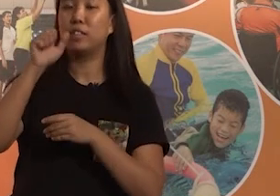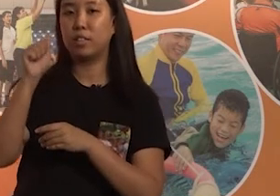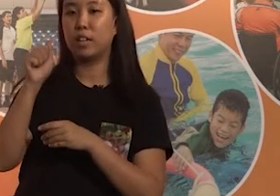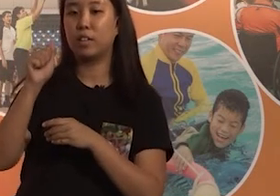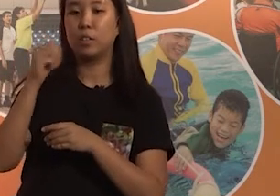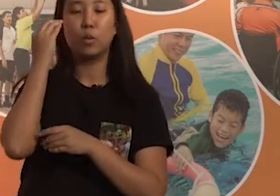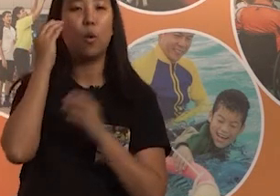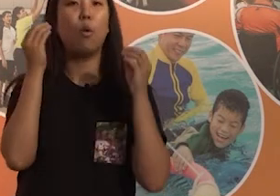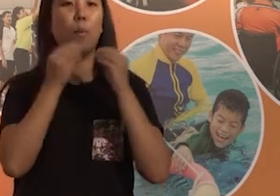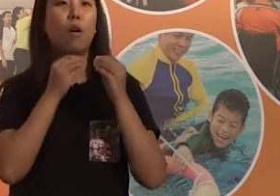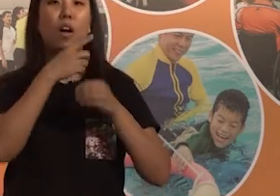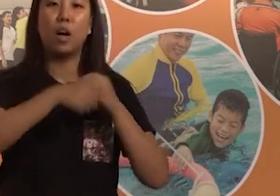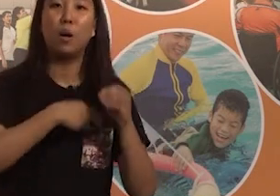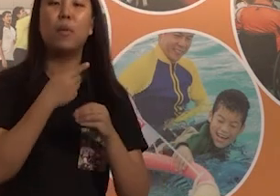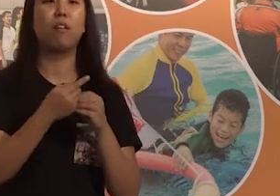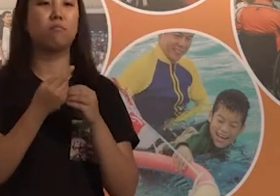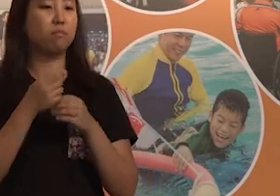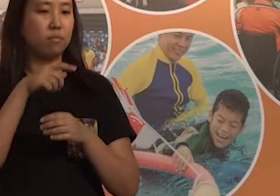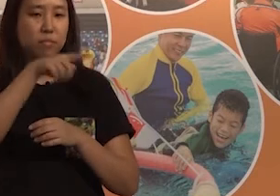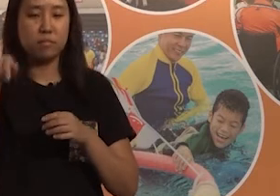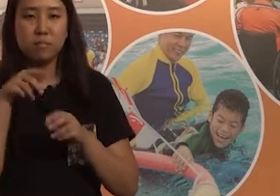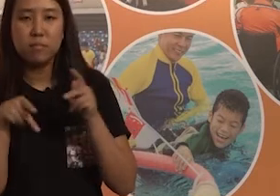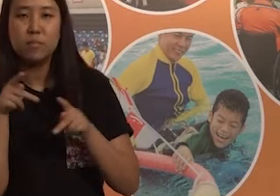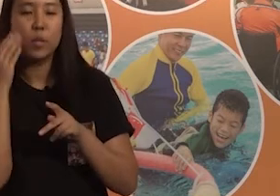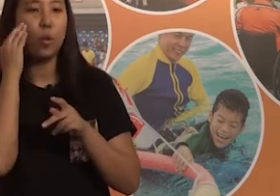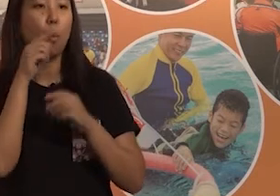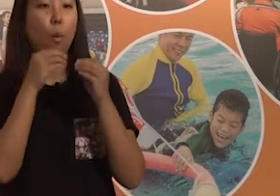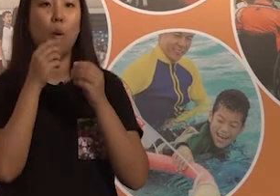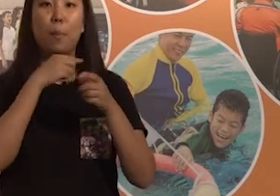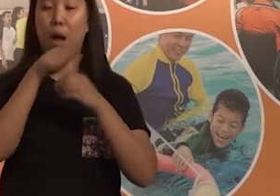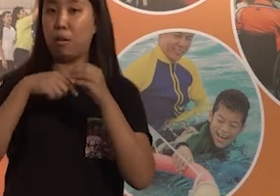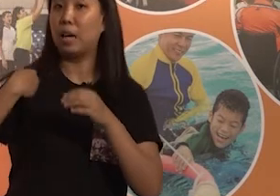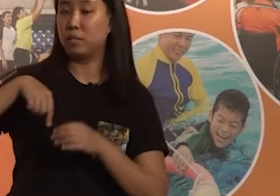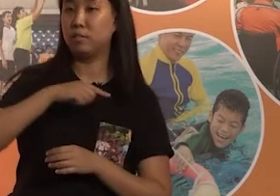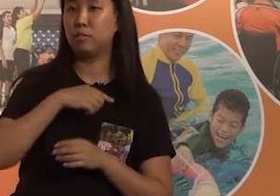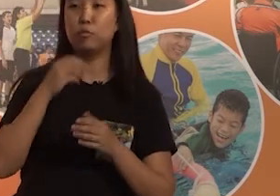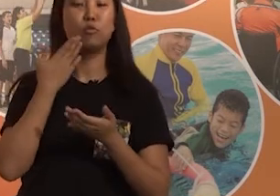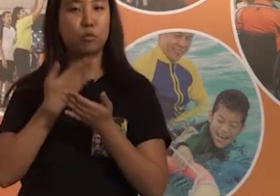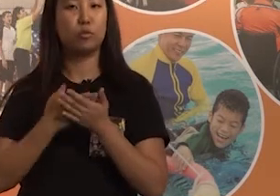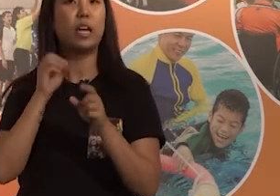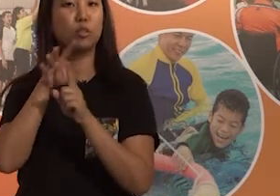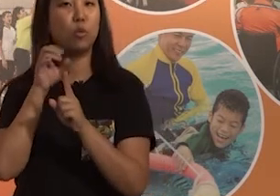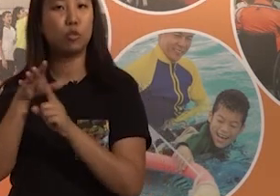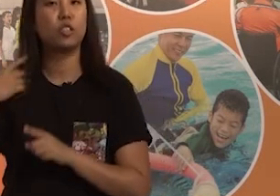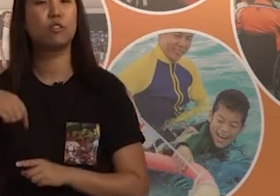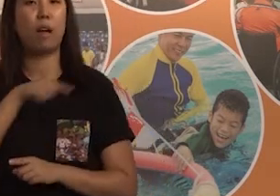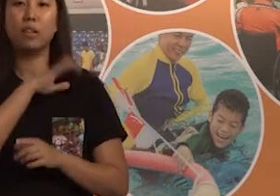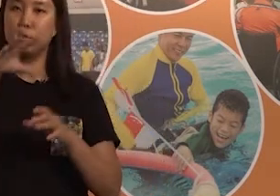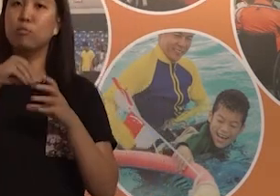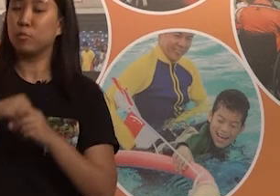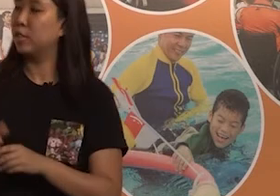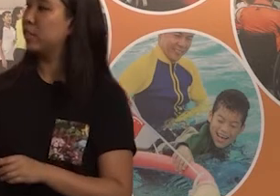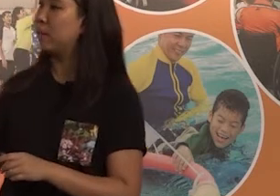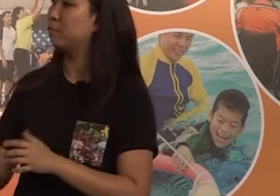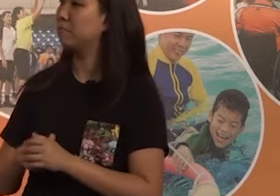actually know more about them and everyone and they can also know more about us. So I think it's a very good exposure for everyone, including myself.